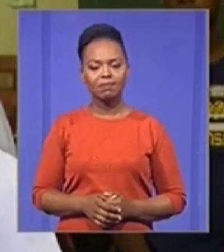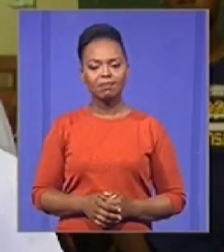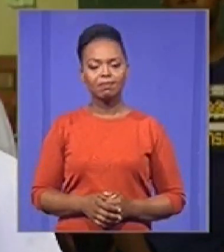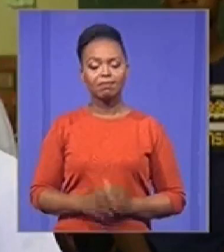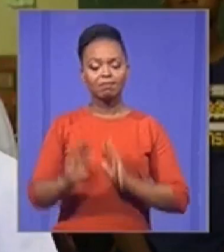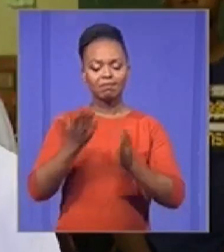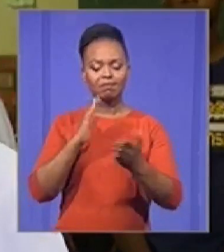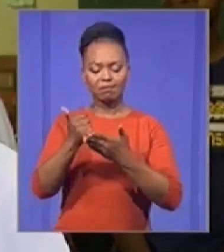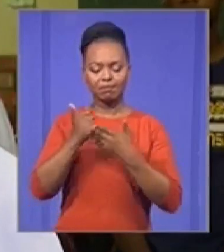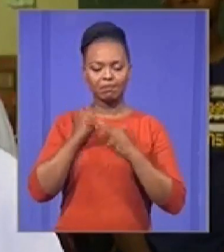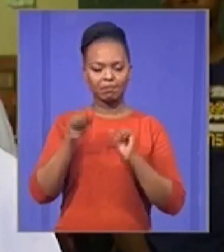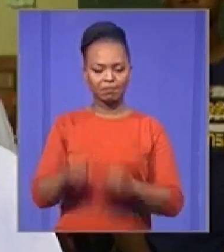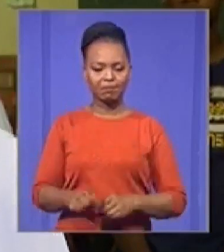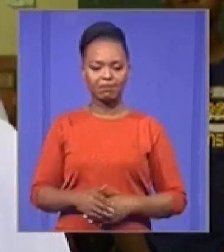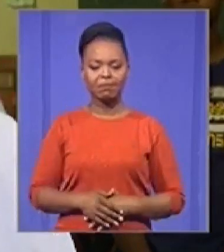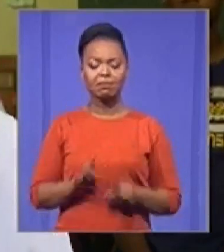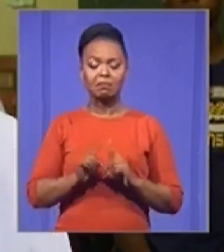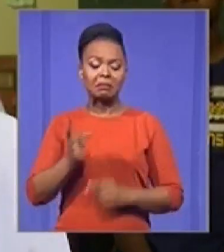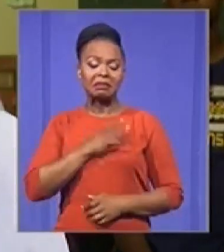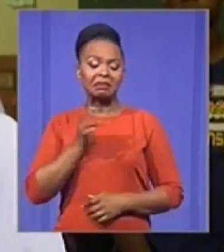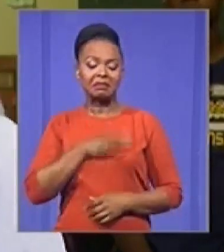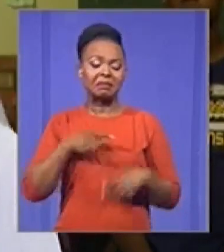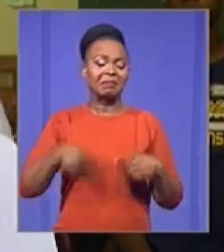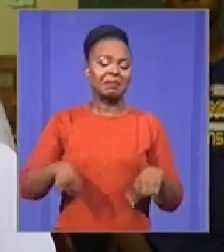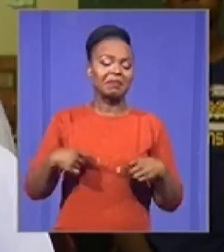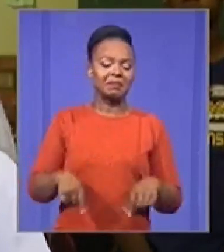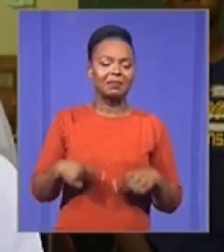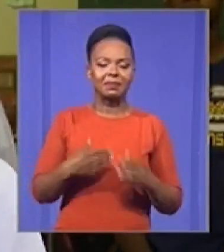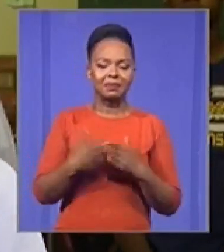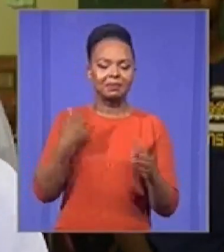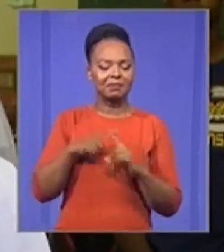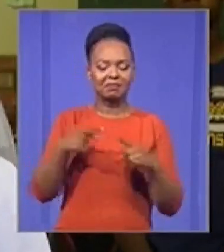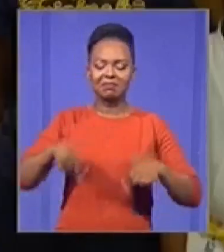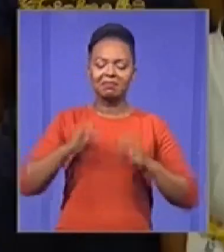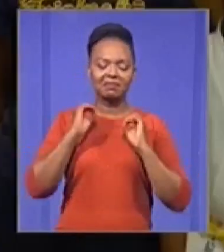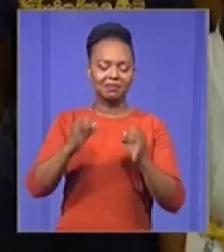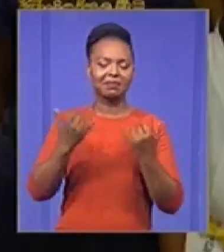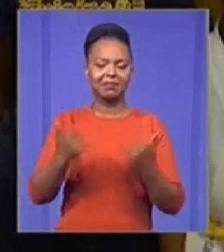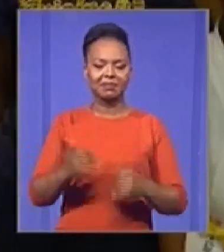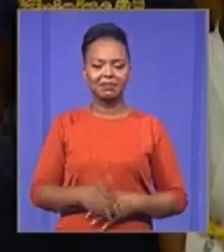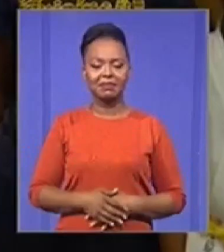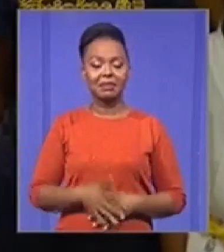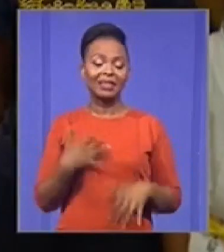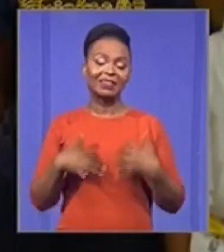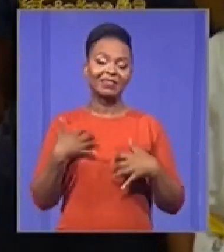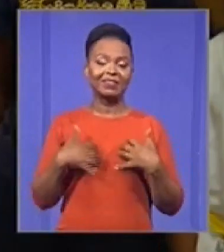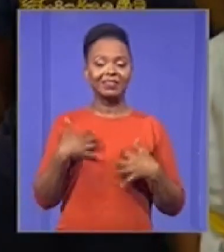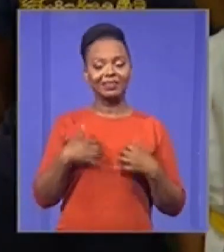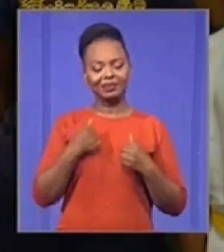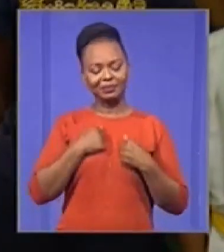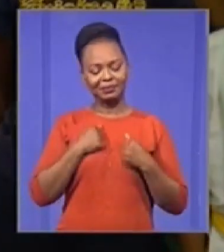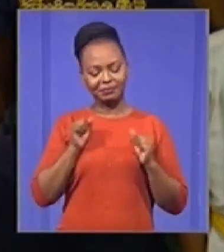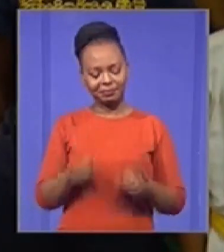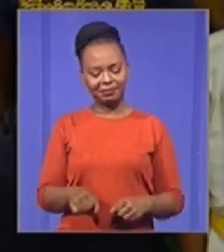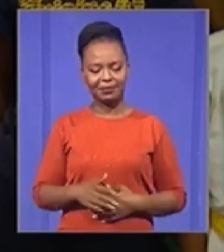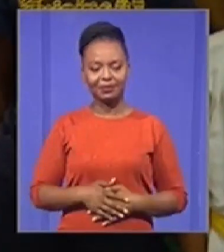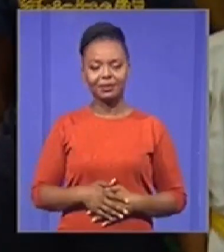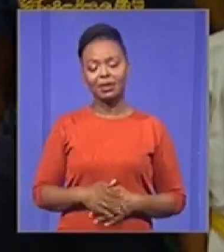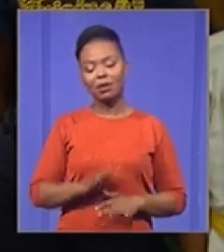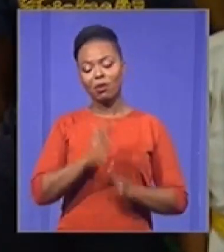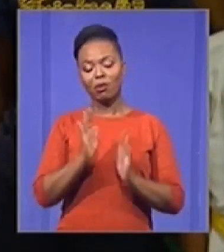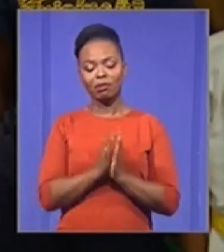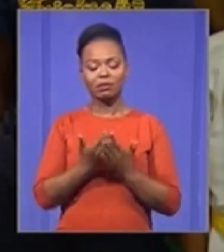did help me, but I was scared before, but I'm not scared anymore. It was fun for me because all I could do and